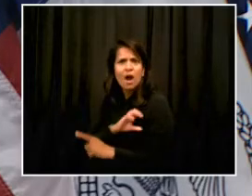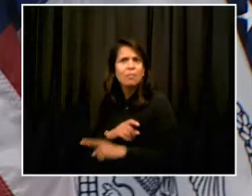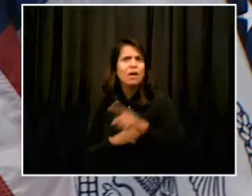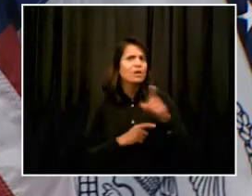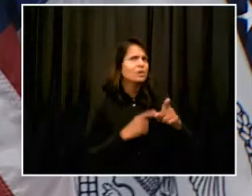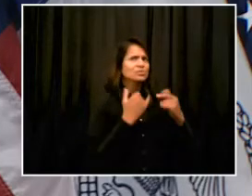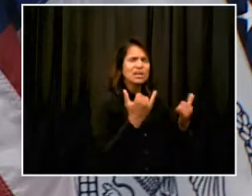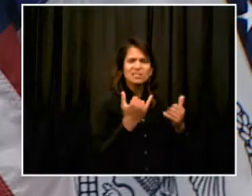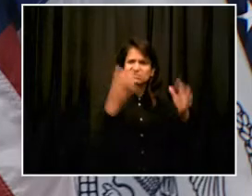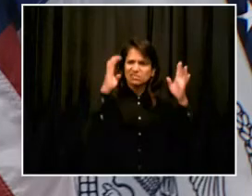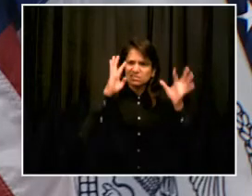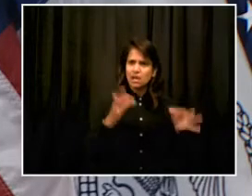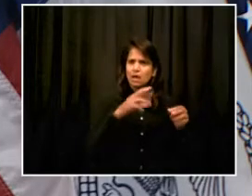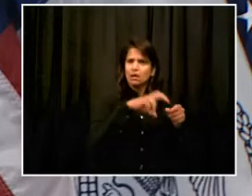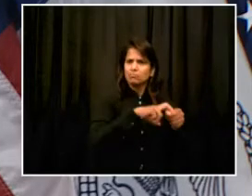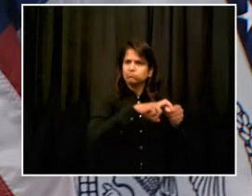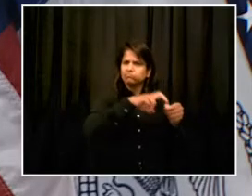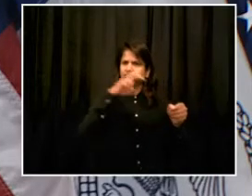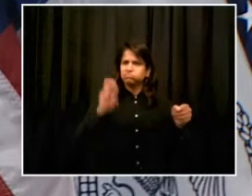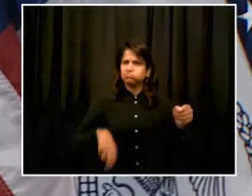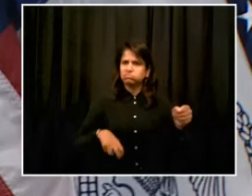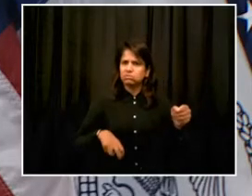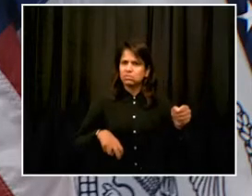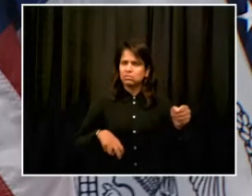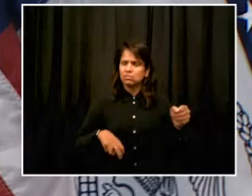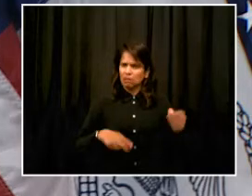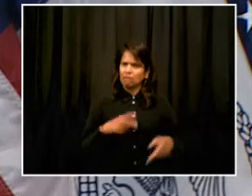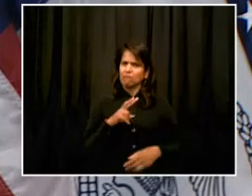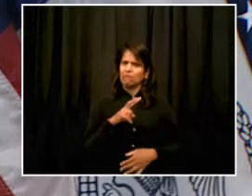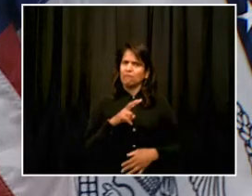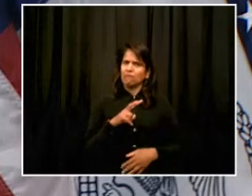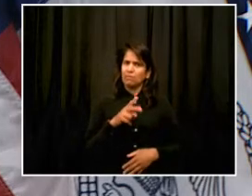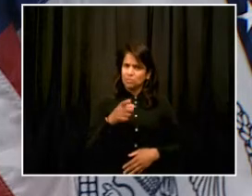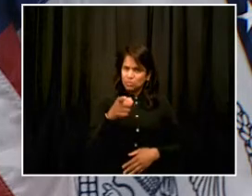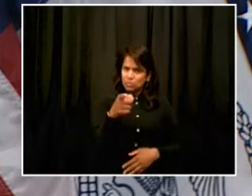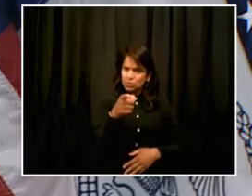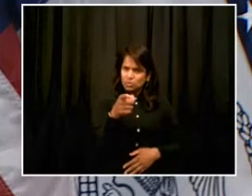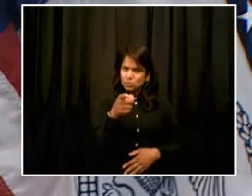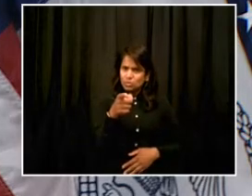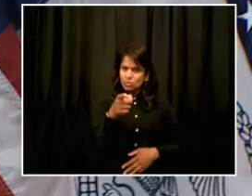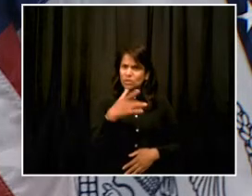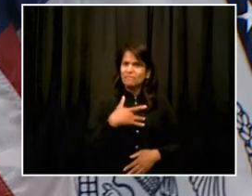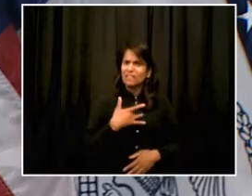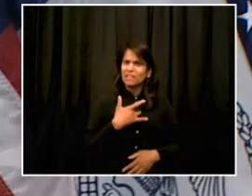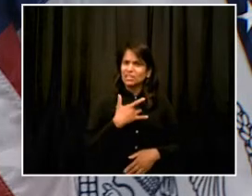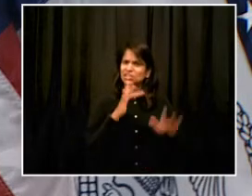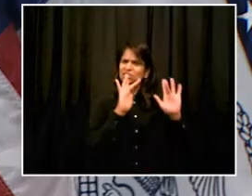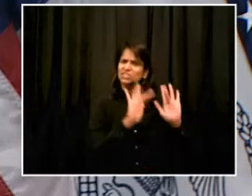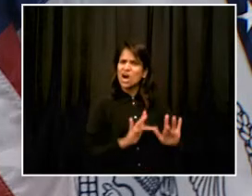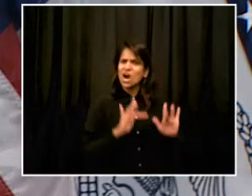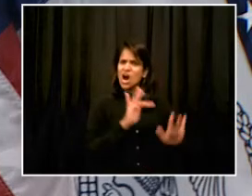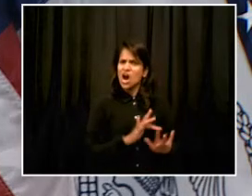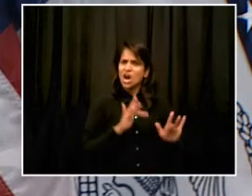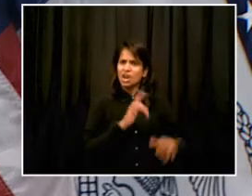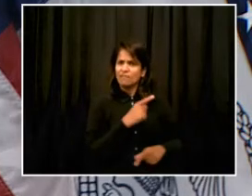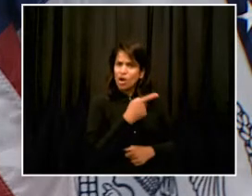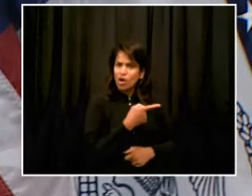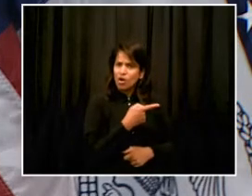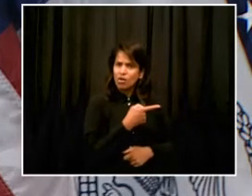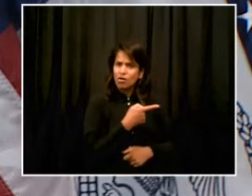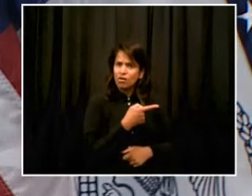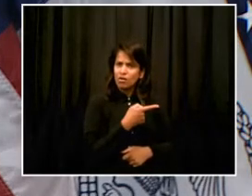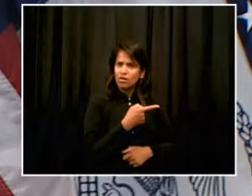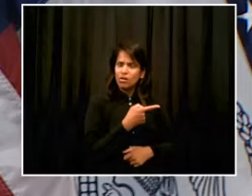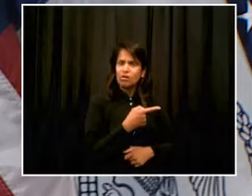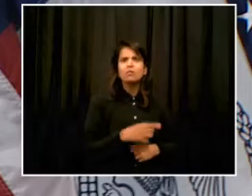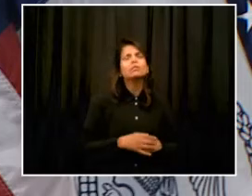The bottom line is if anyone says something that wasn't the right thing to say, it's important to just